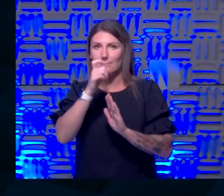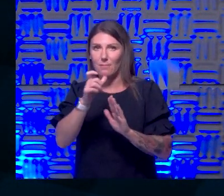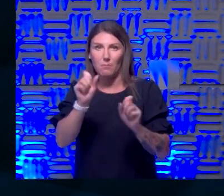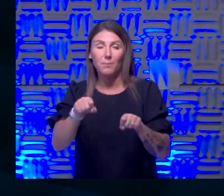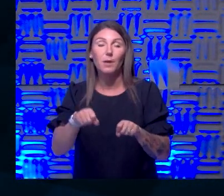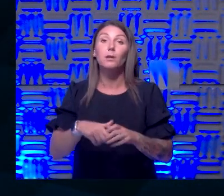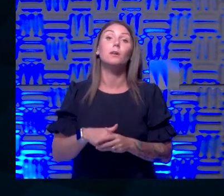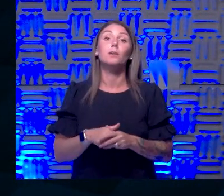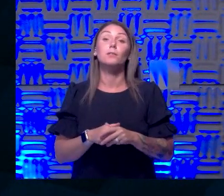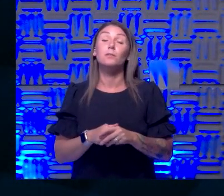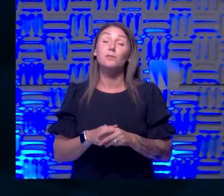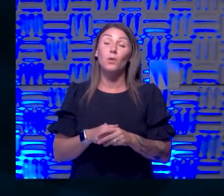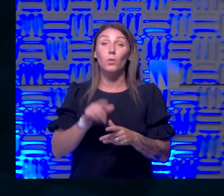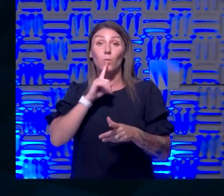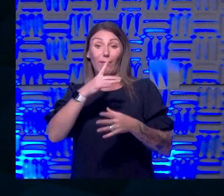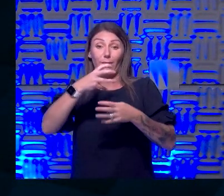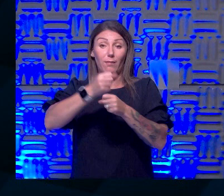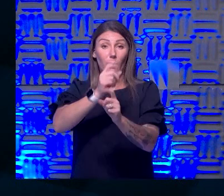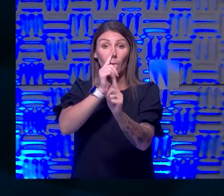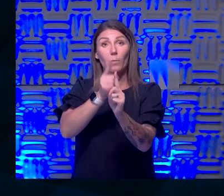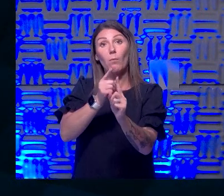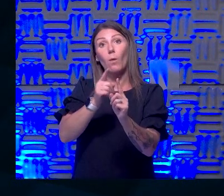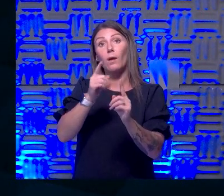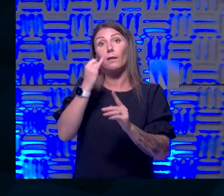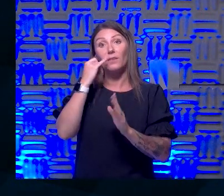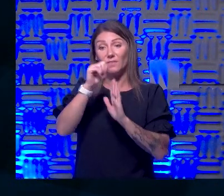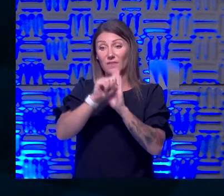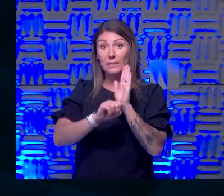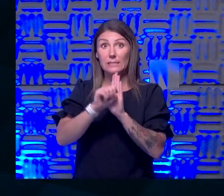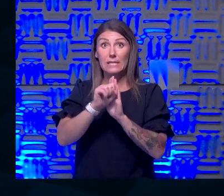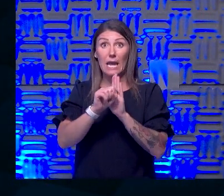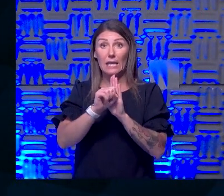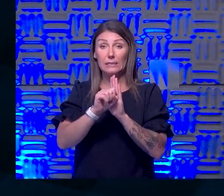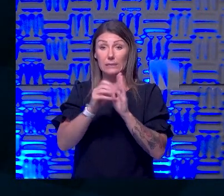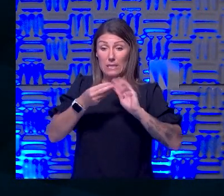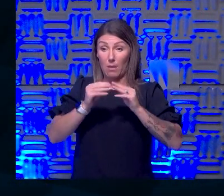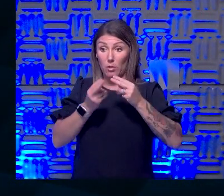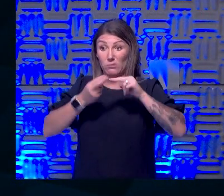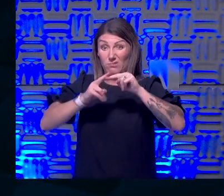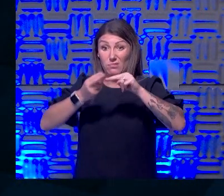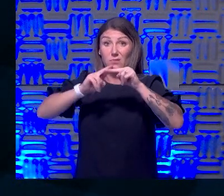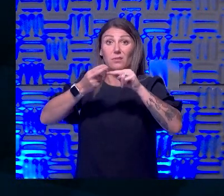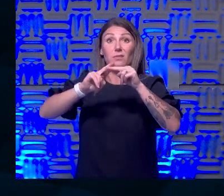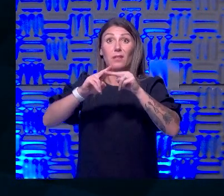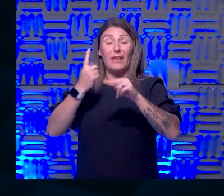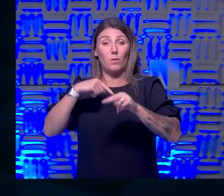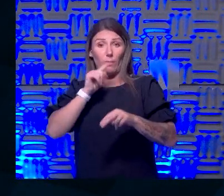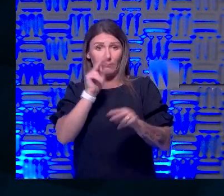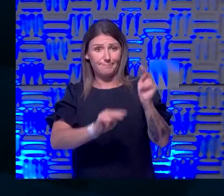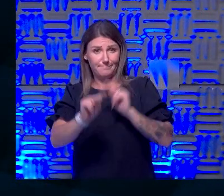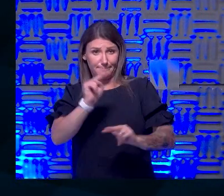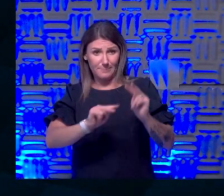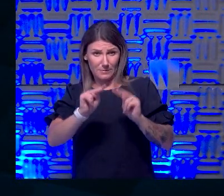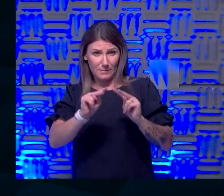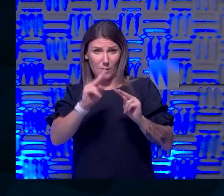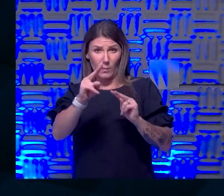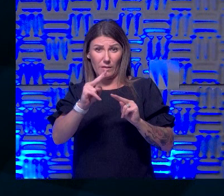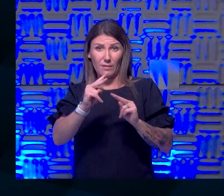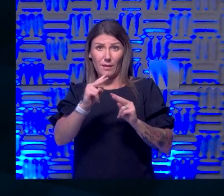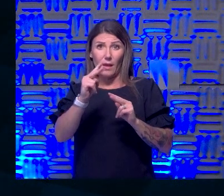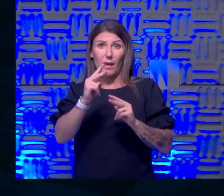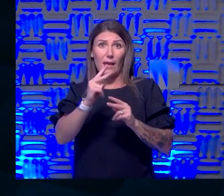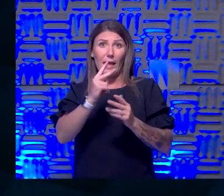I guess the summary is if a state is going the wrong direction and we're looking at it on a rolling 2-week